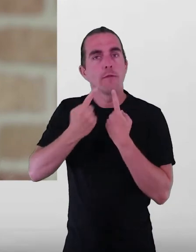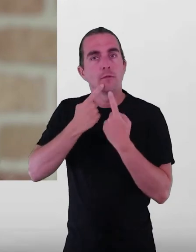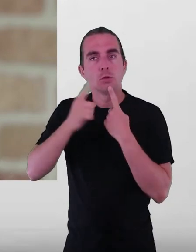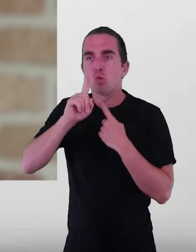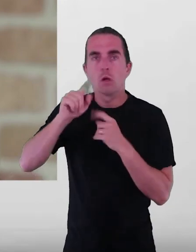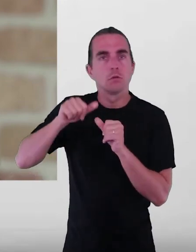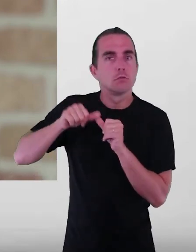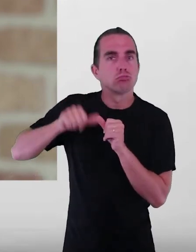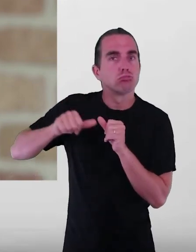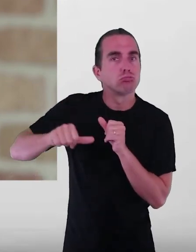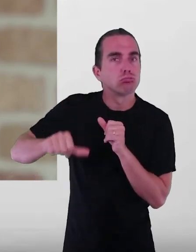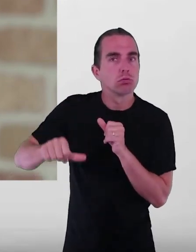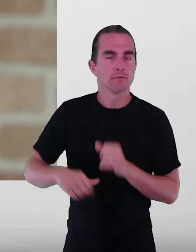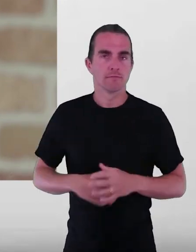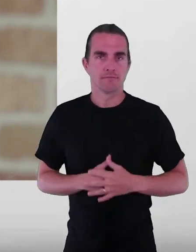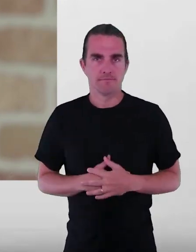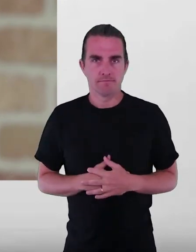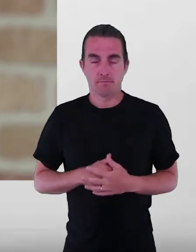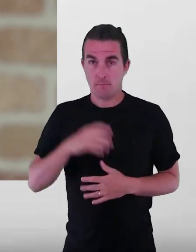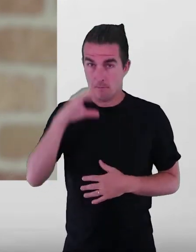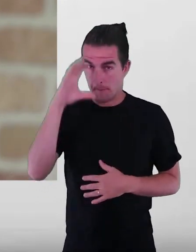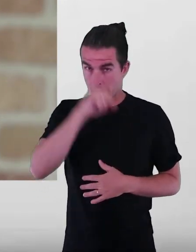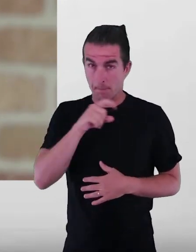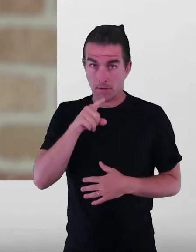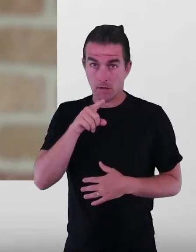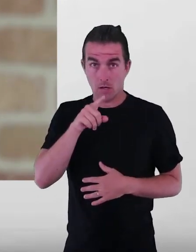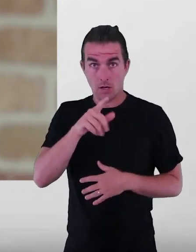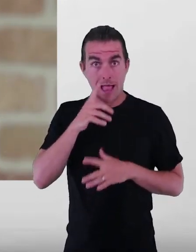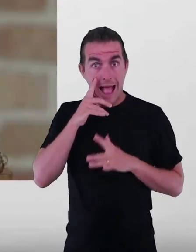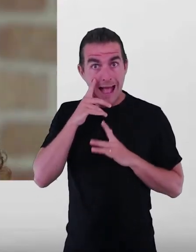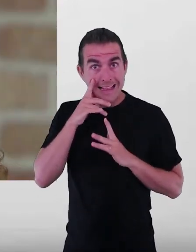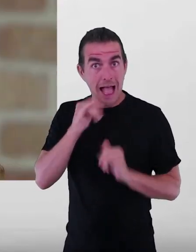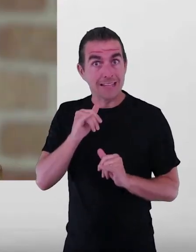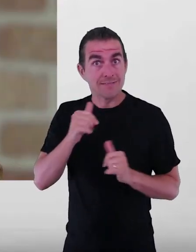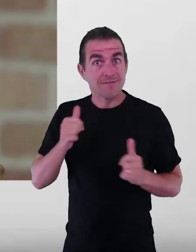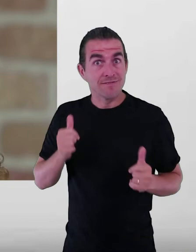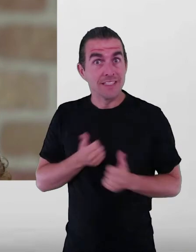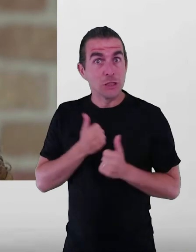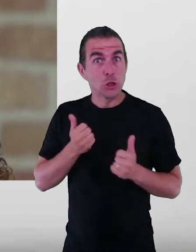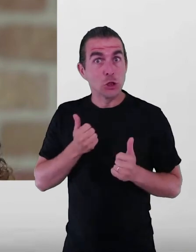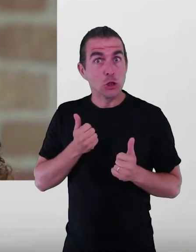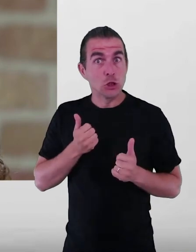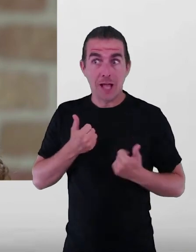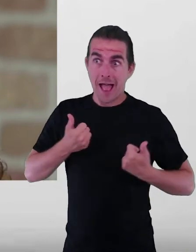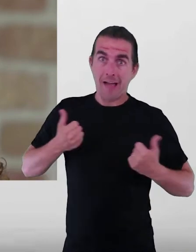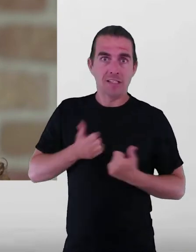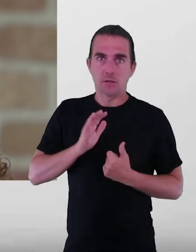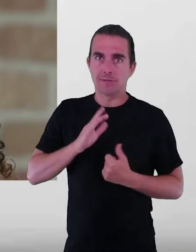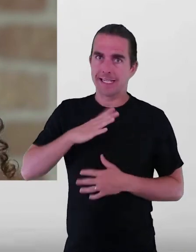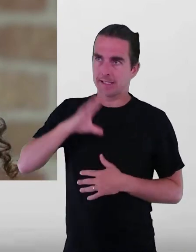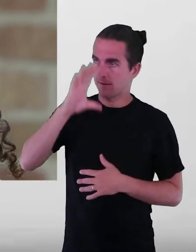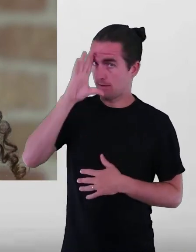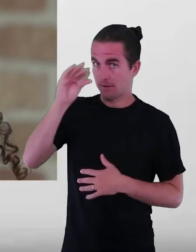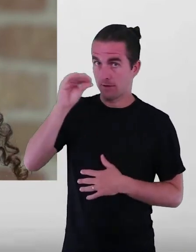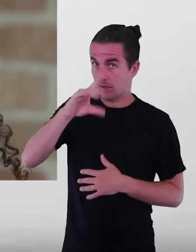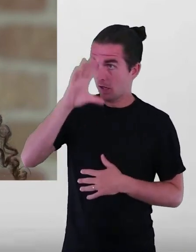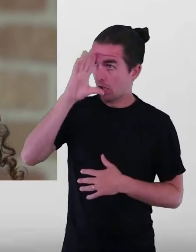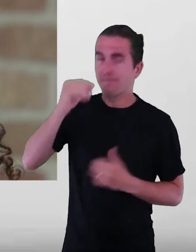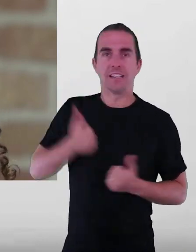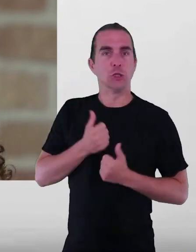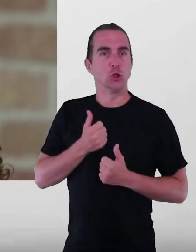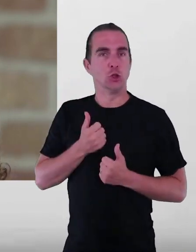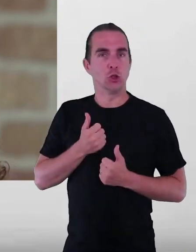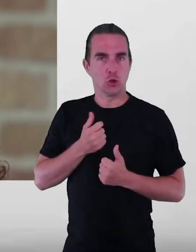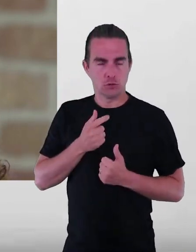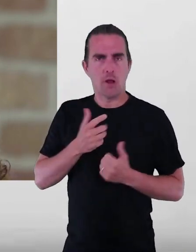you will be provided with further information on the next steps to take. Remember, you've only completed your test once you've